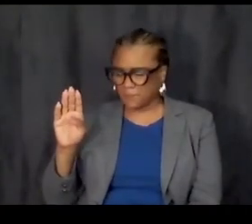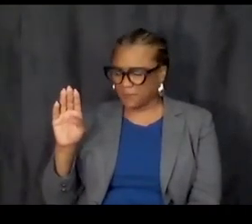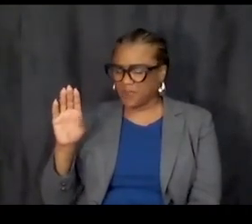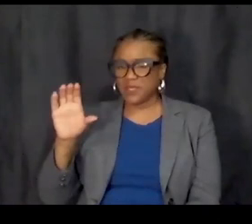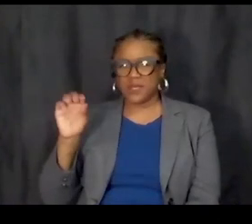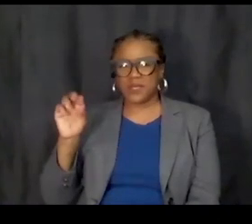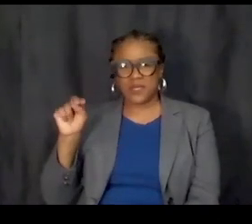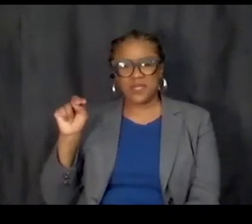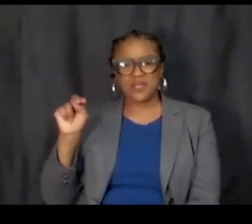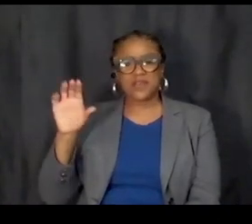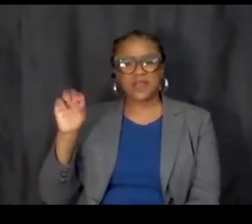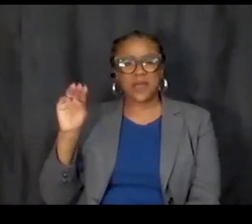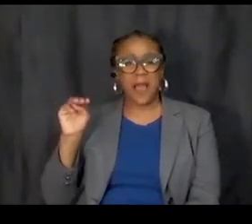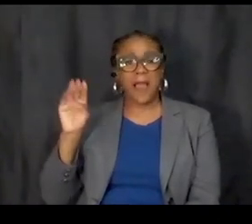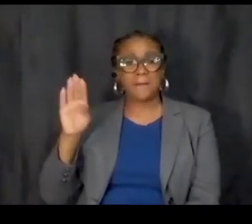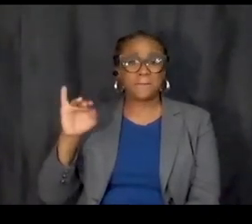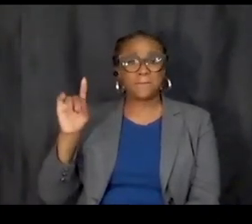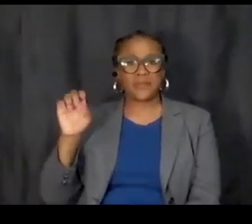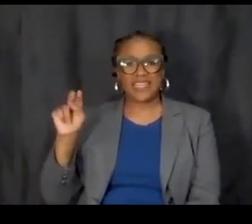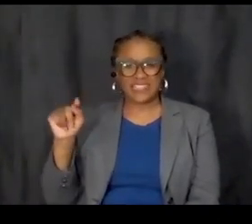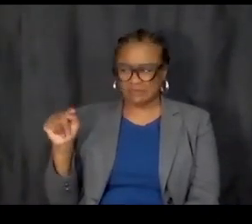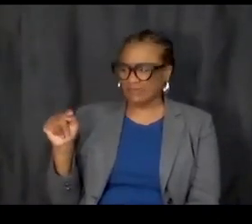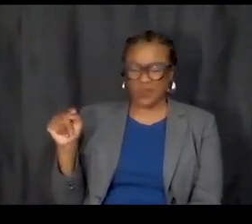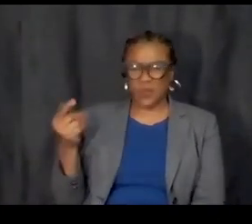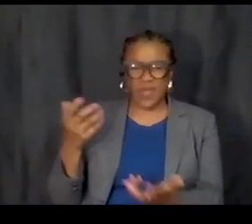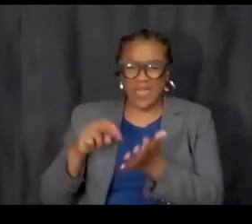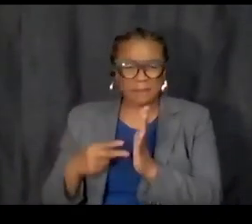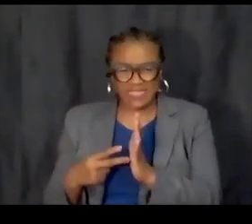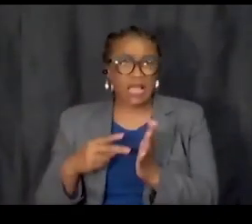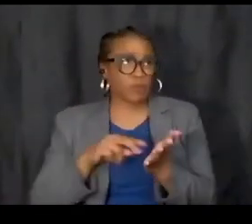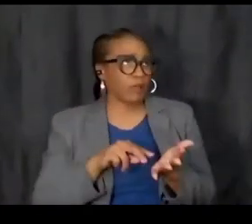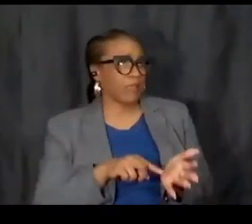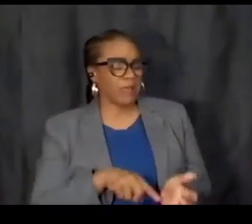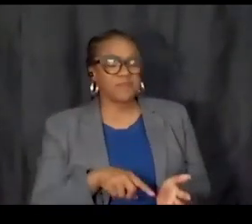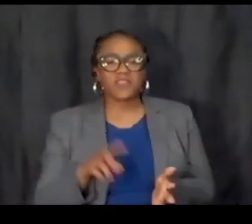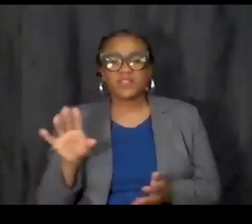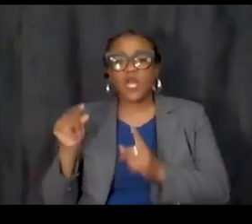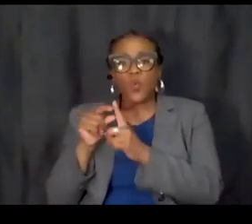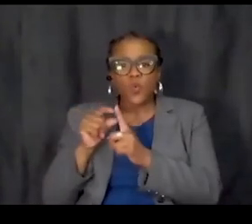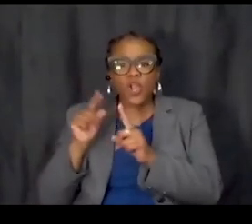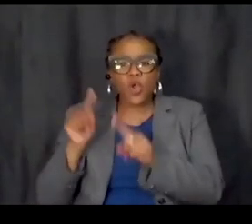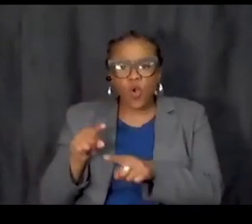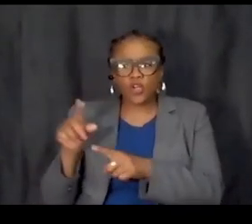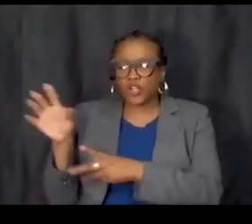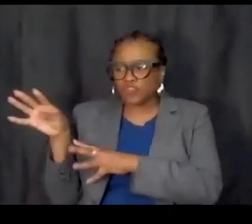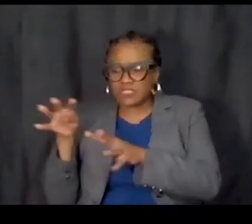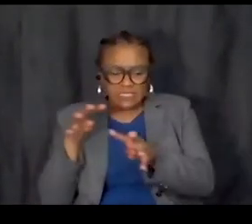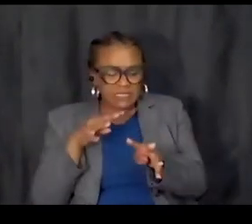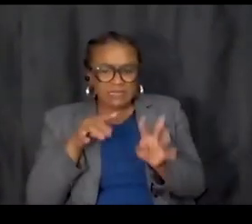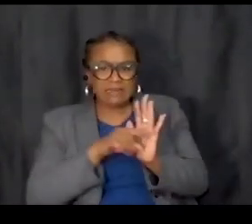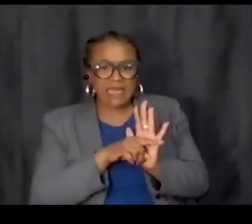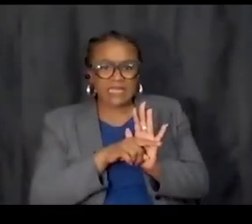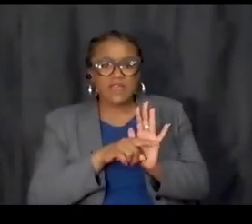I love one of the stanzas when you say the word disorder draws negative attention, but deficit means less lack